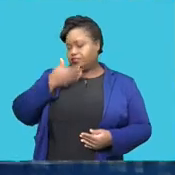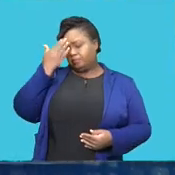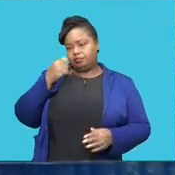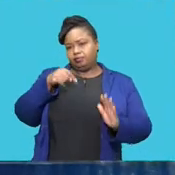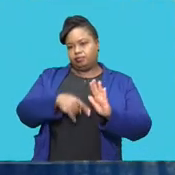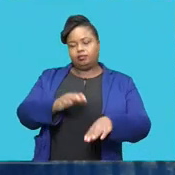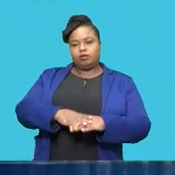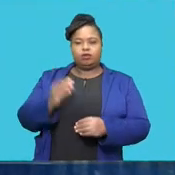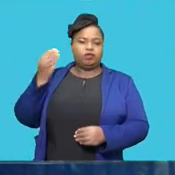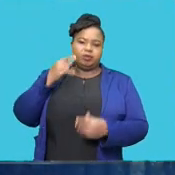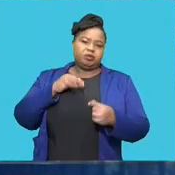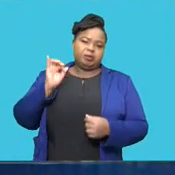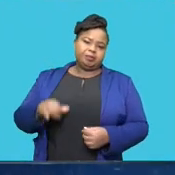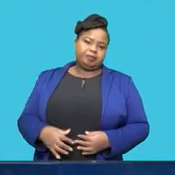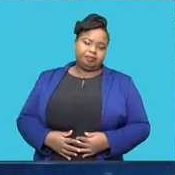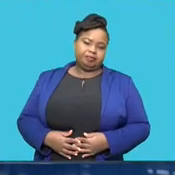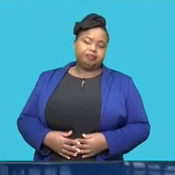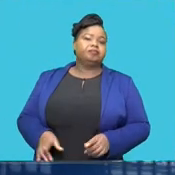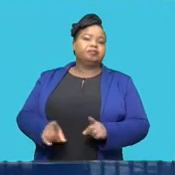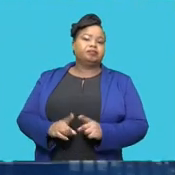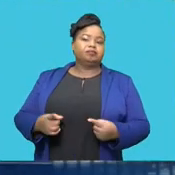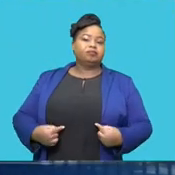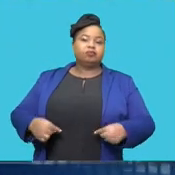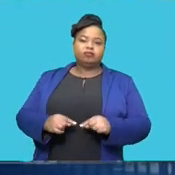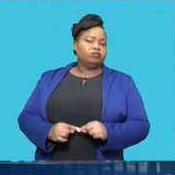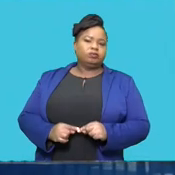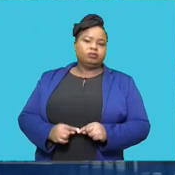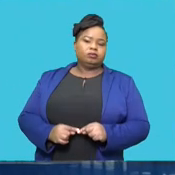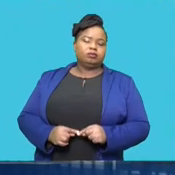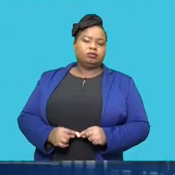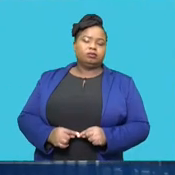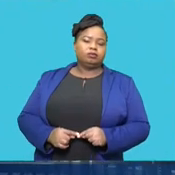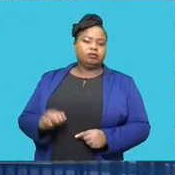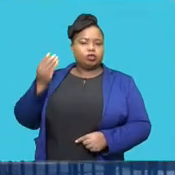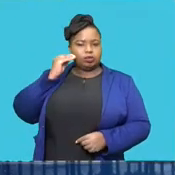more information about it. So Nazi self as his nigezeli